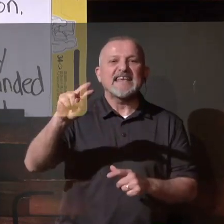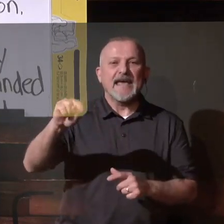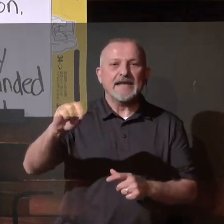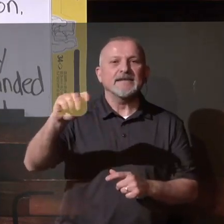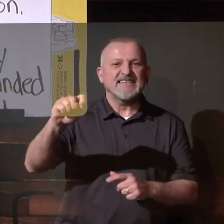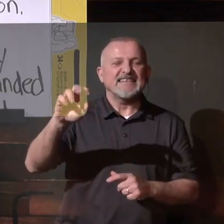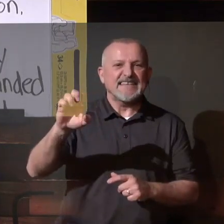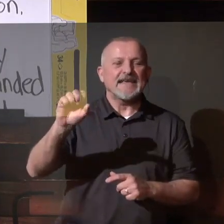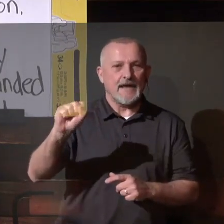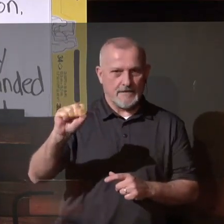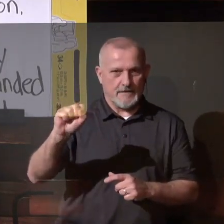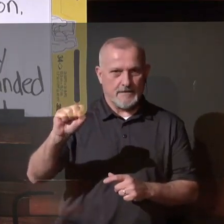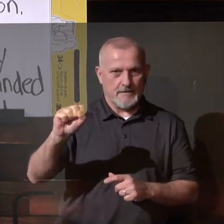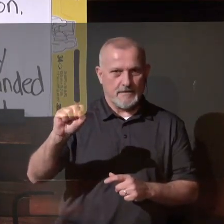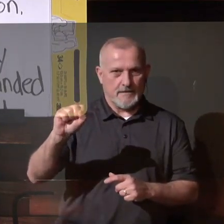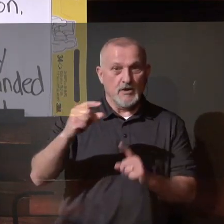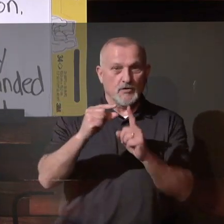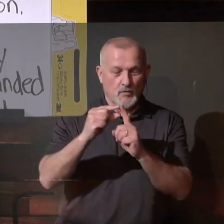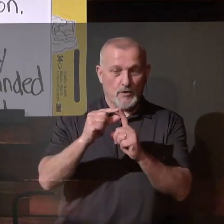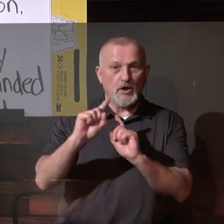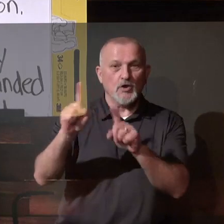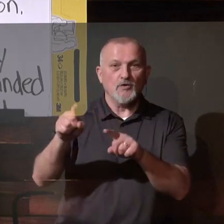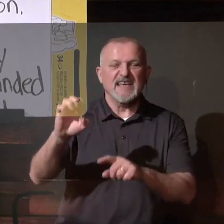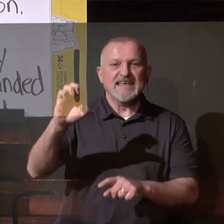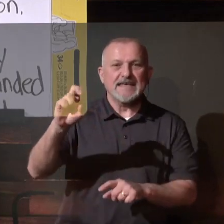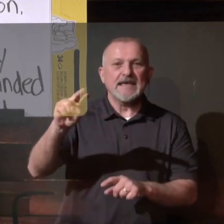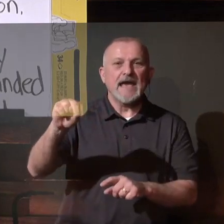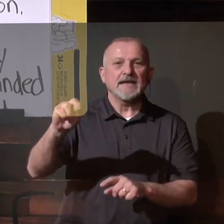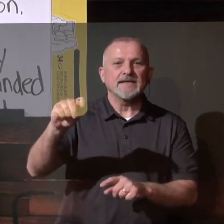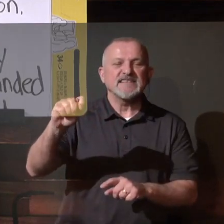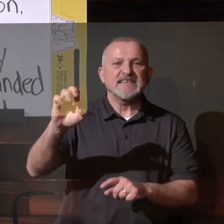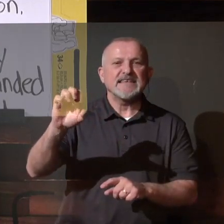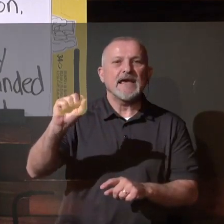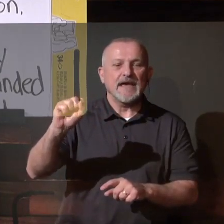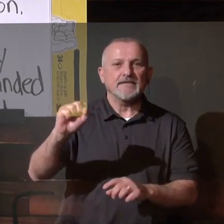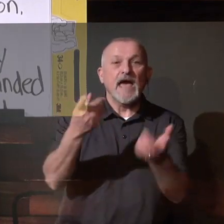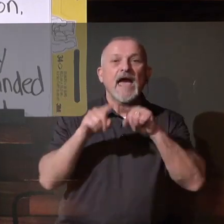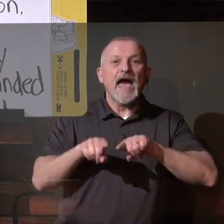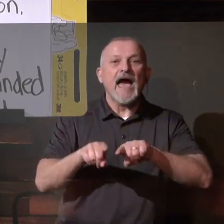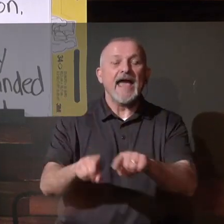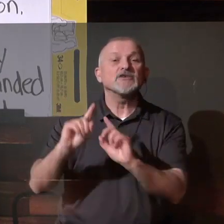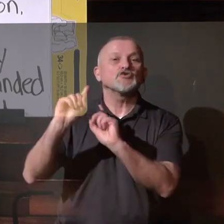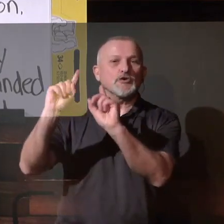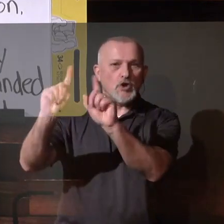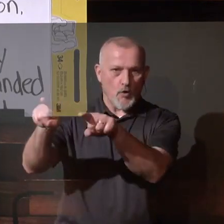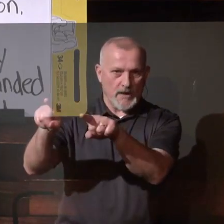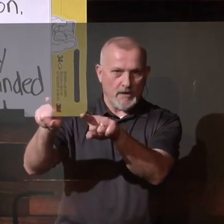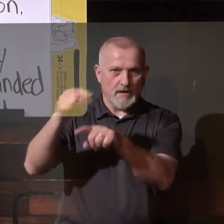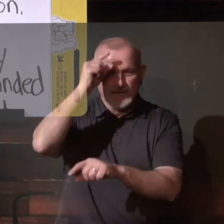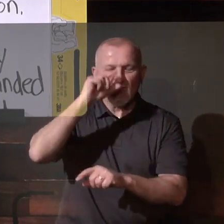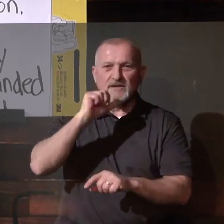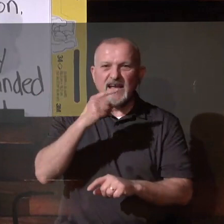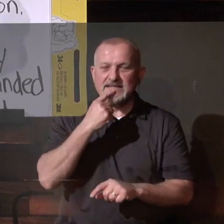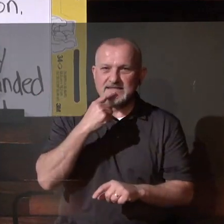This has an E-N-T-E-S in it. As you are going, it doesn't, in the